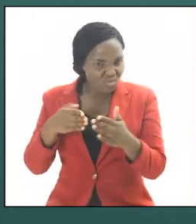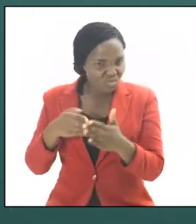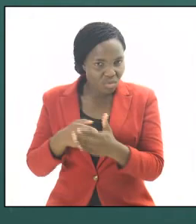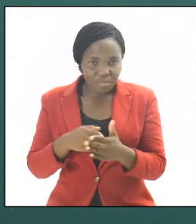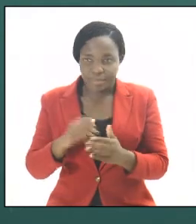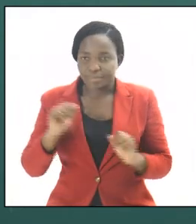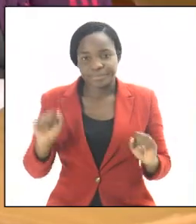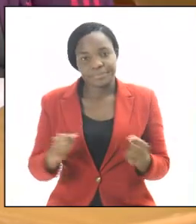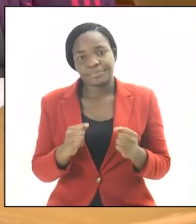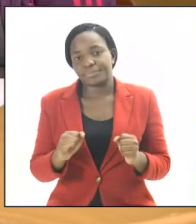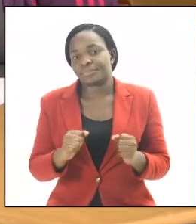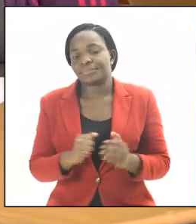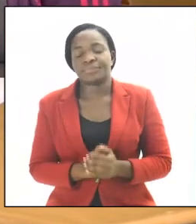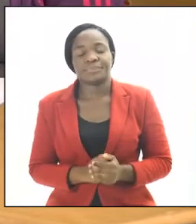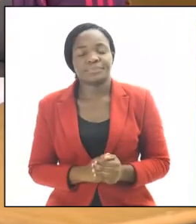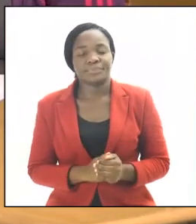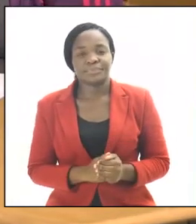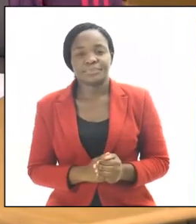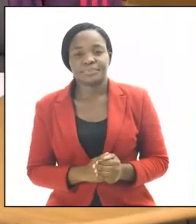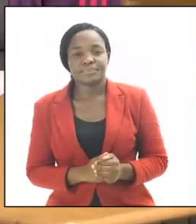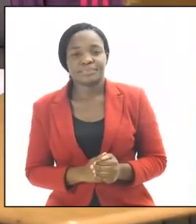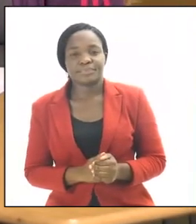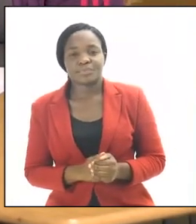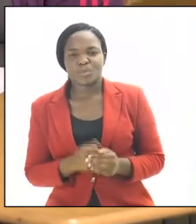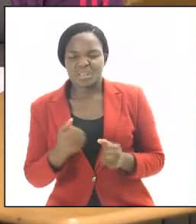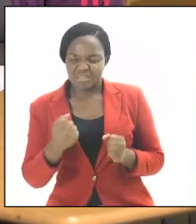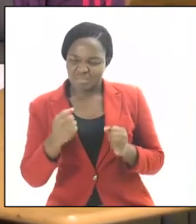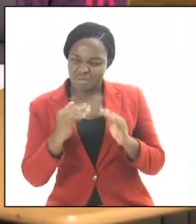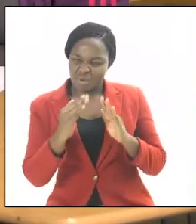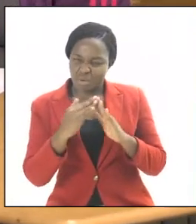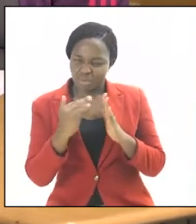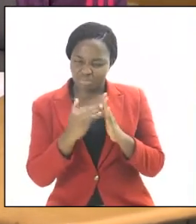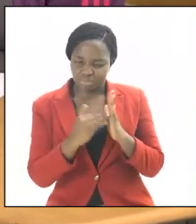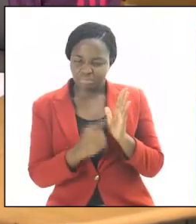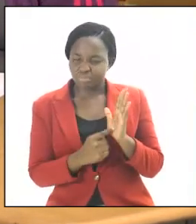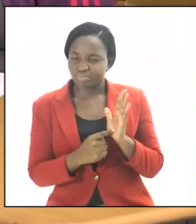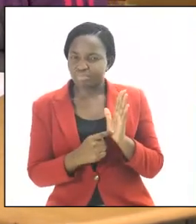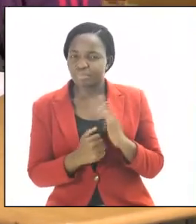us. I've got the list of homework instructions here.